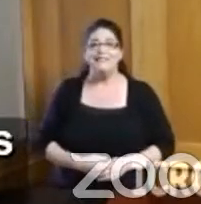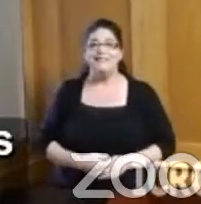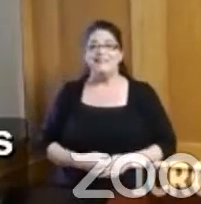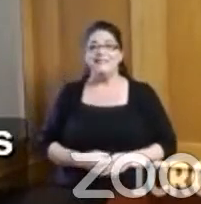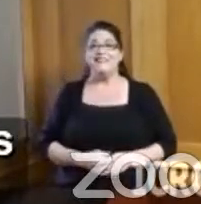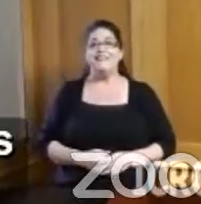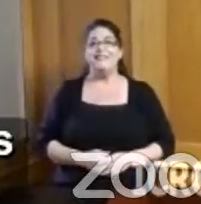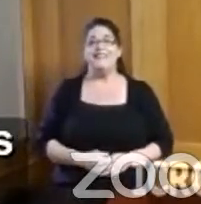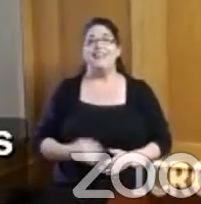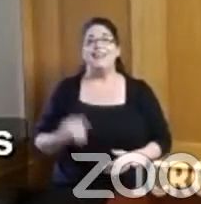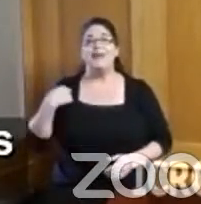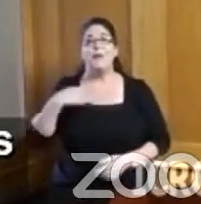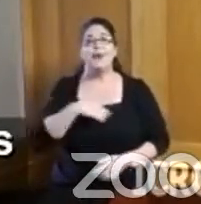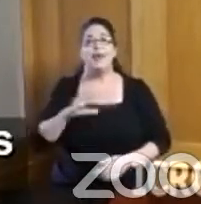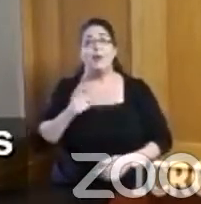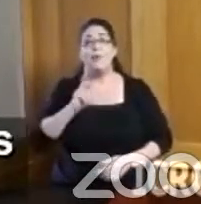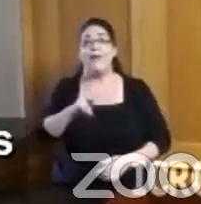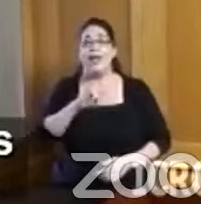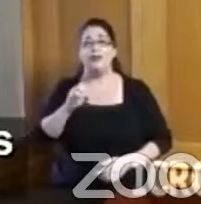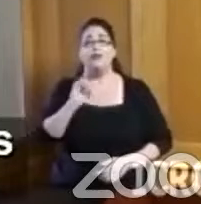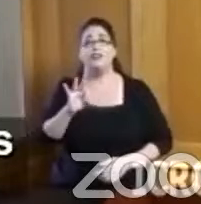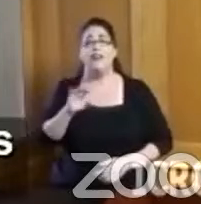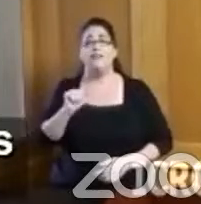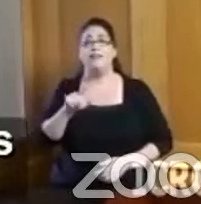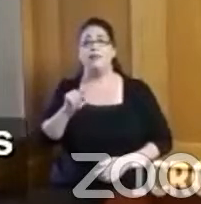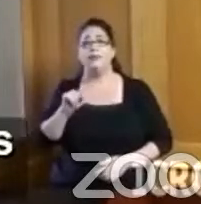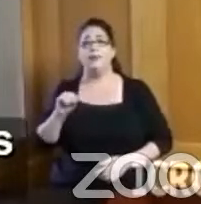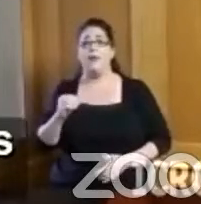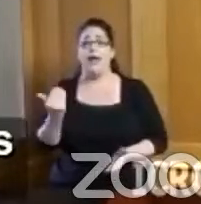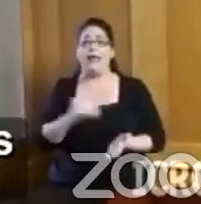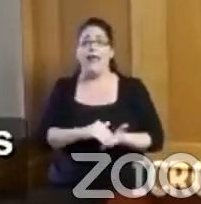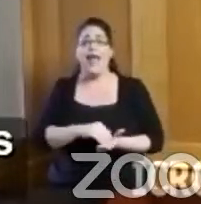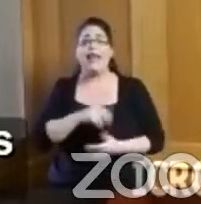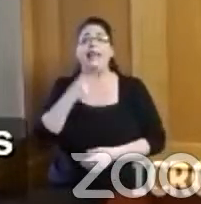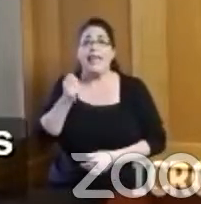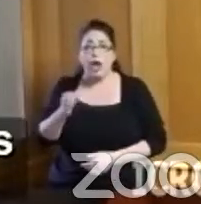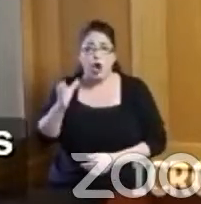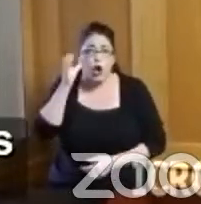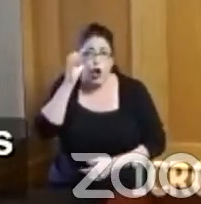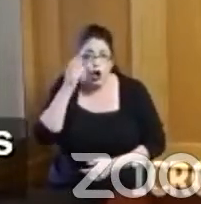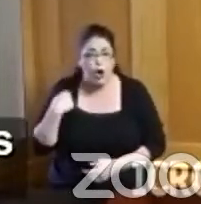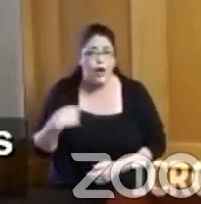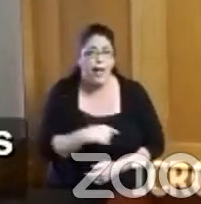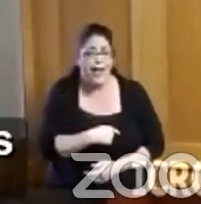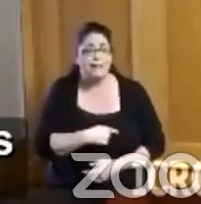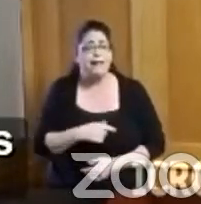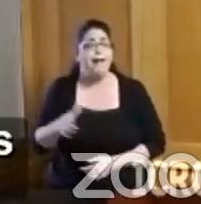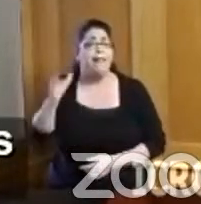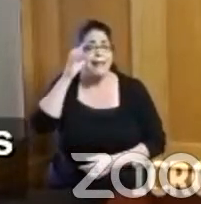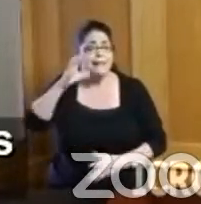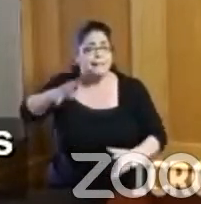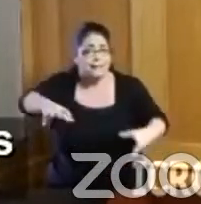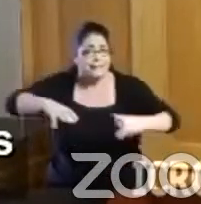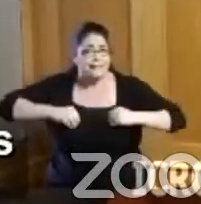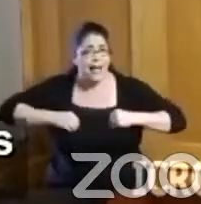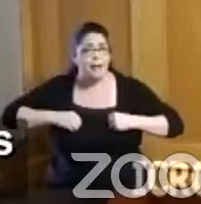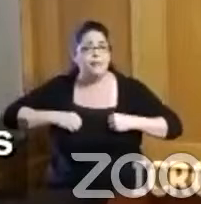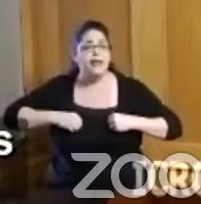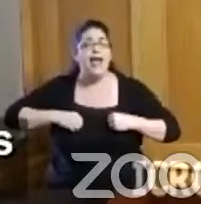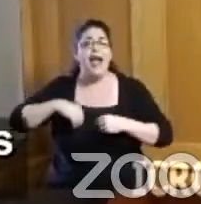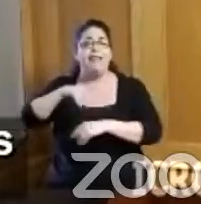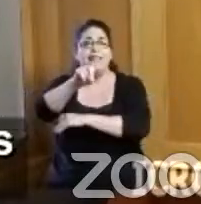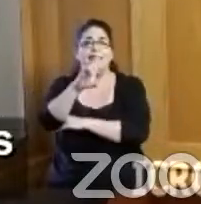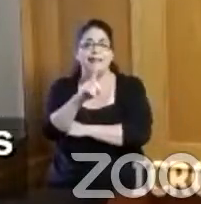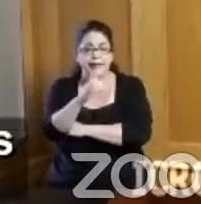So I'll just have to go back to Jeff again, because he not only heard us, his staff not only heard us, but they listen